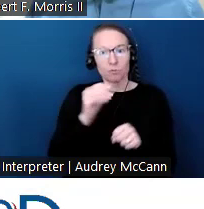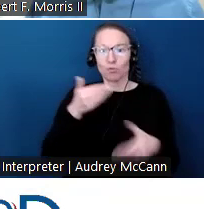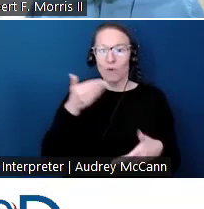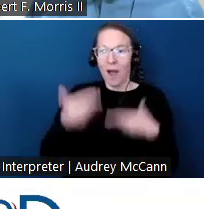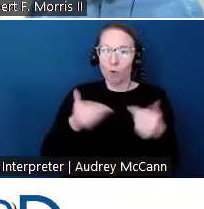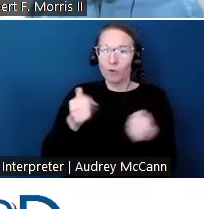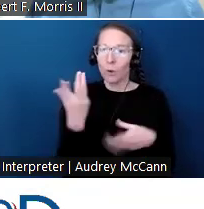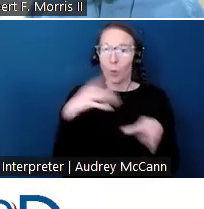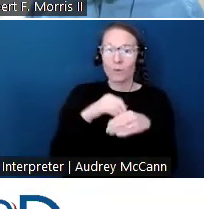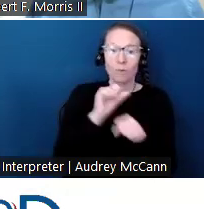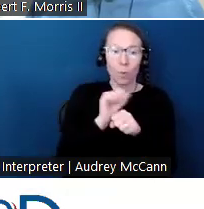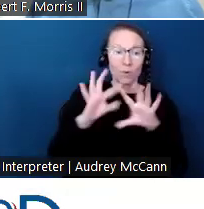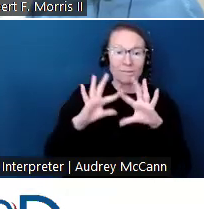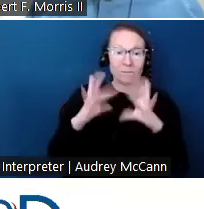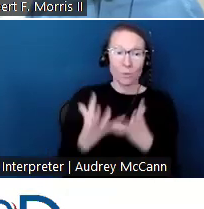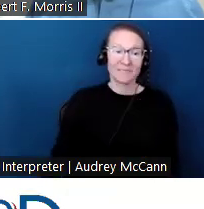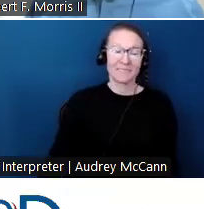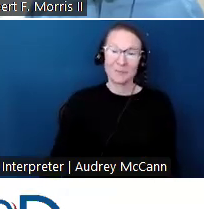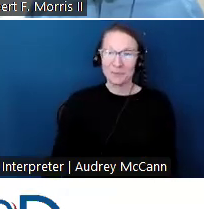inclusive workforce.